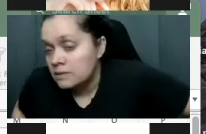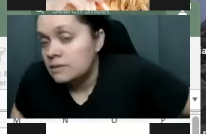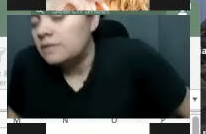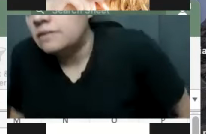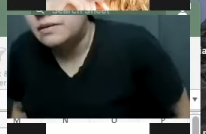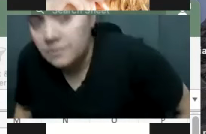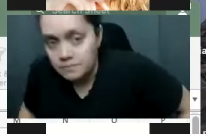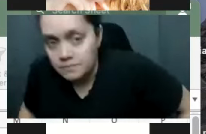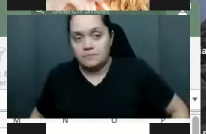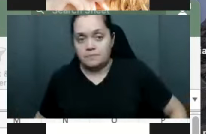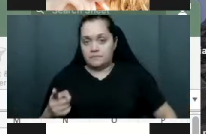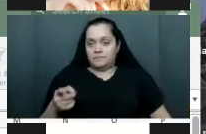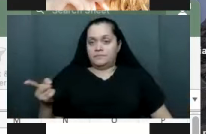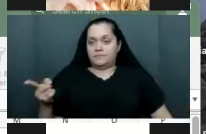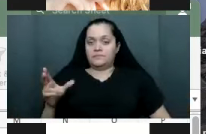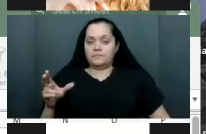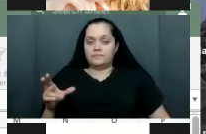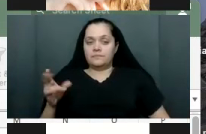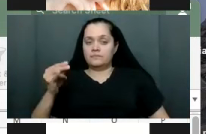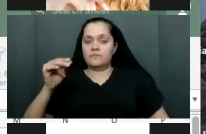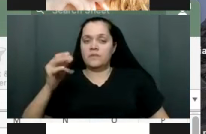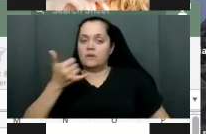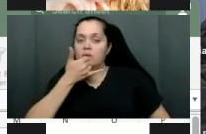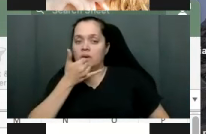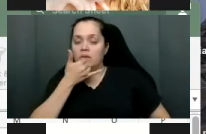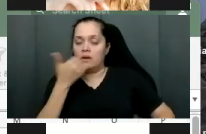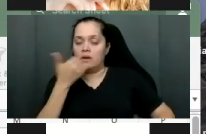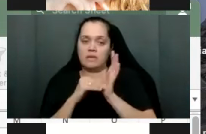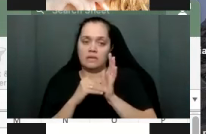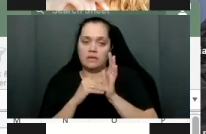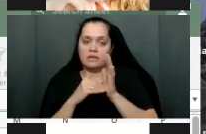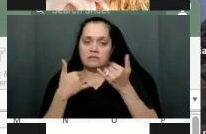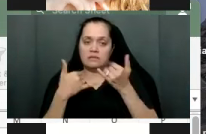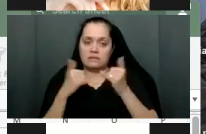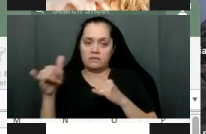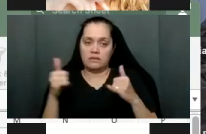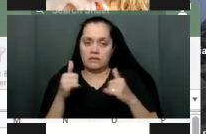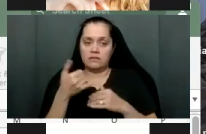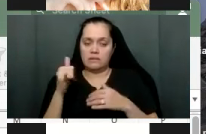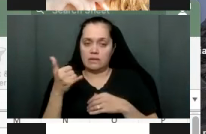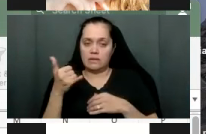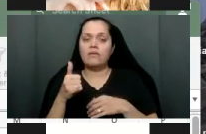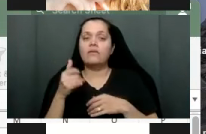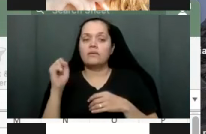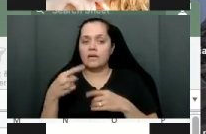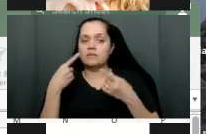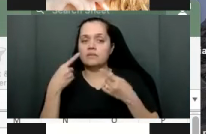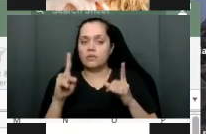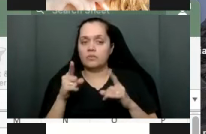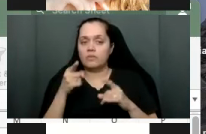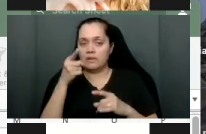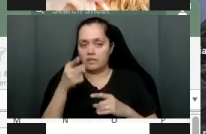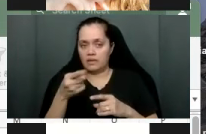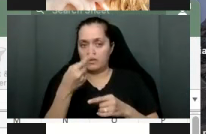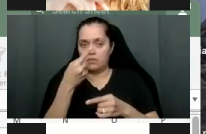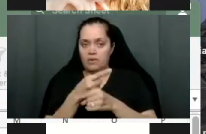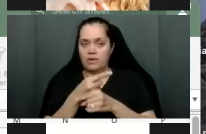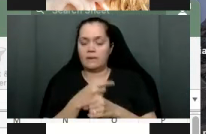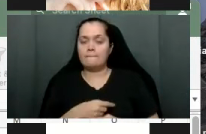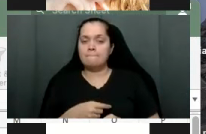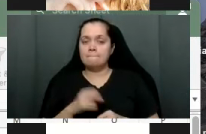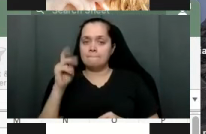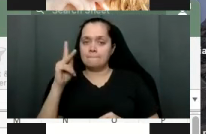here? No, missed it again. It's still yellow. Is this it here? Aha, boom, there we got it.